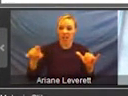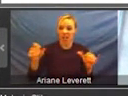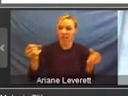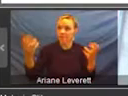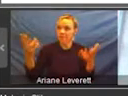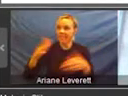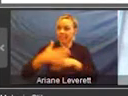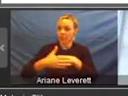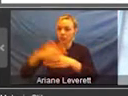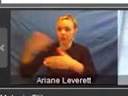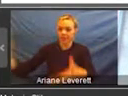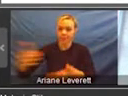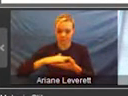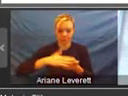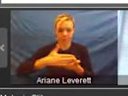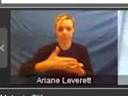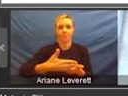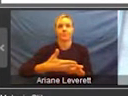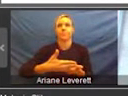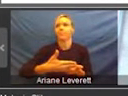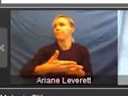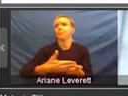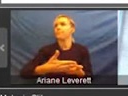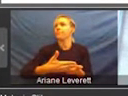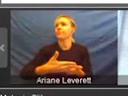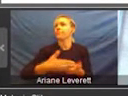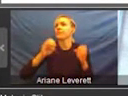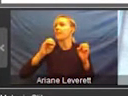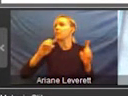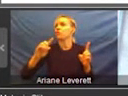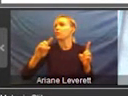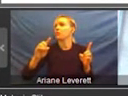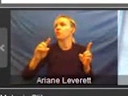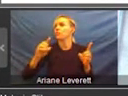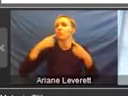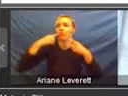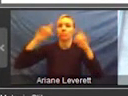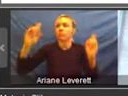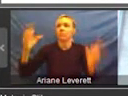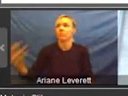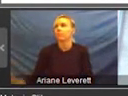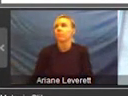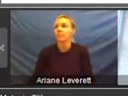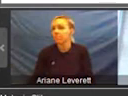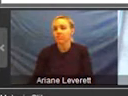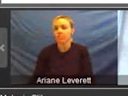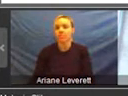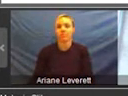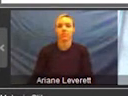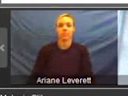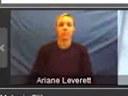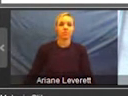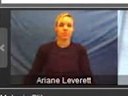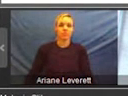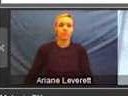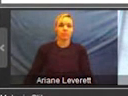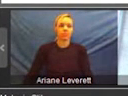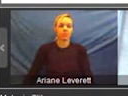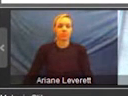difficult to achieve educational or to achieve the educational goals that